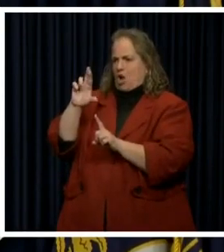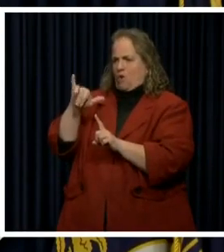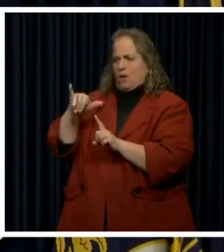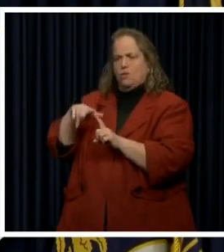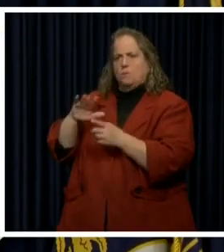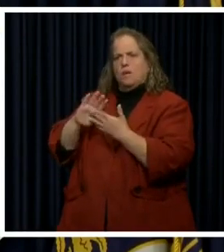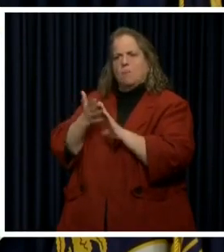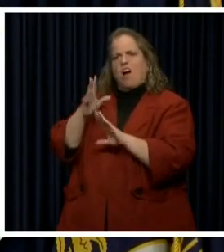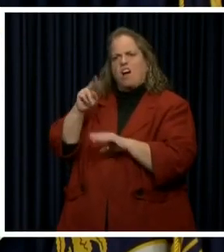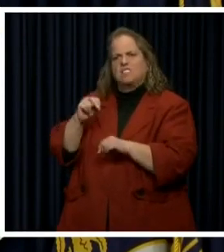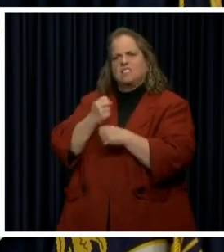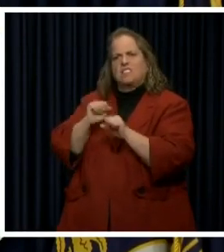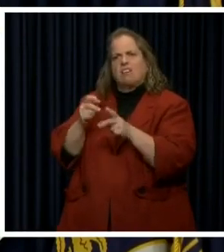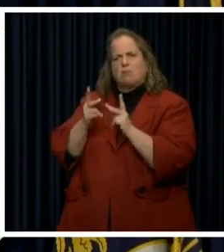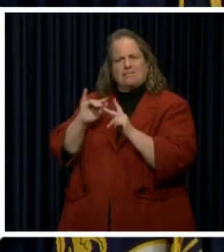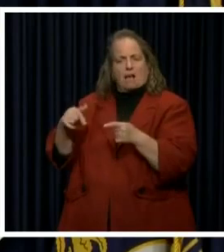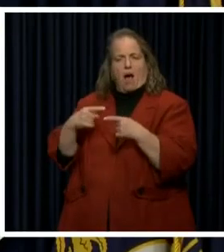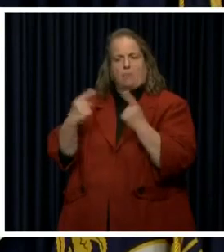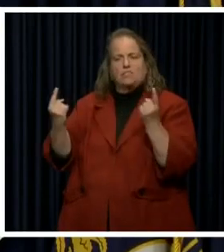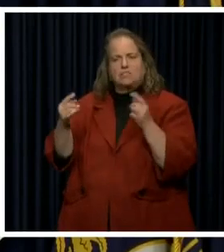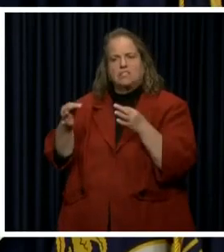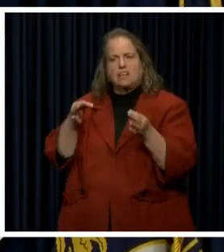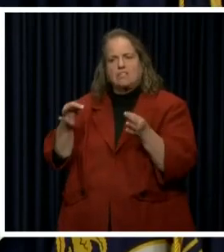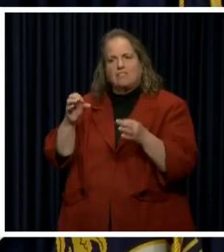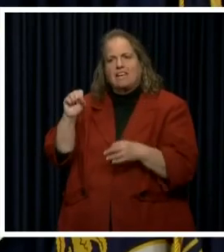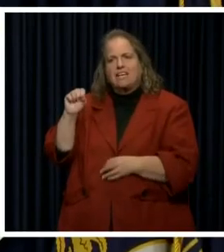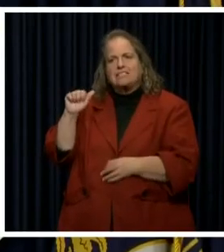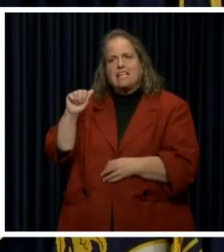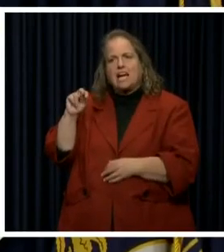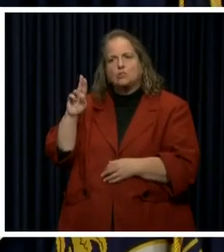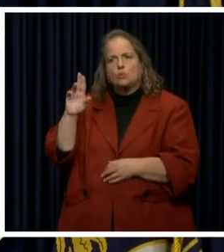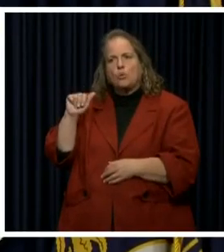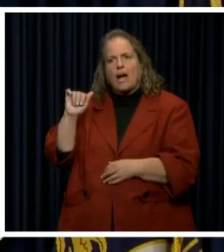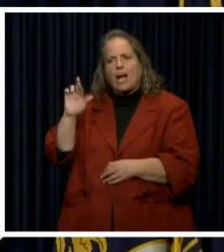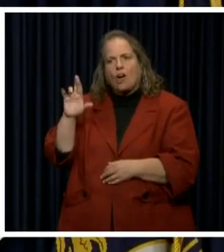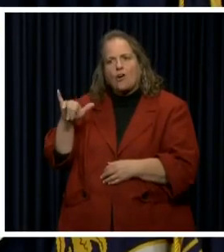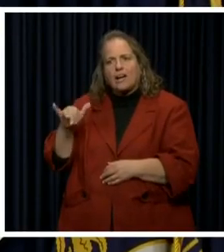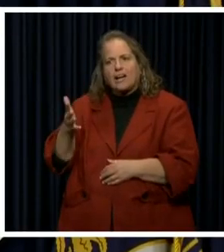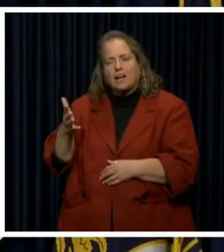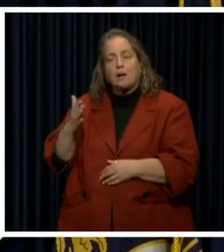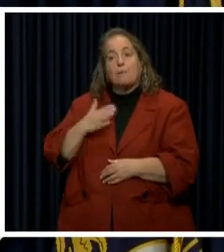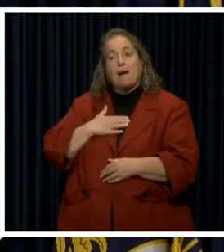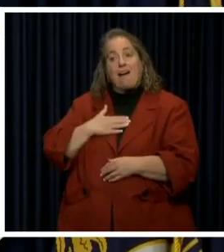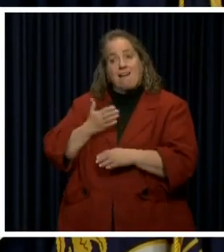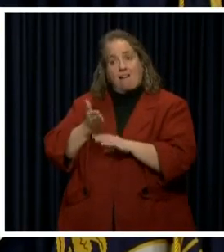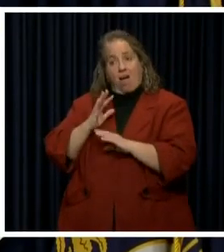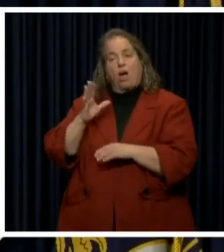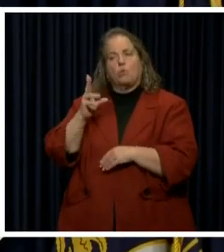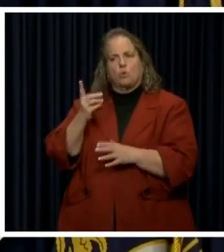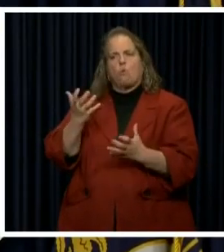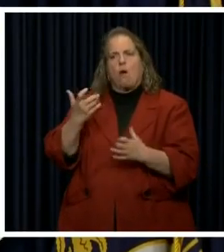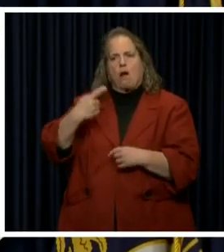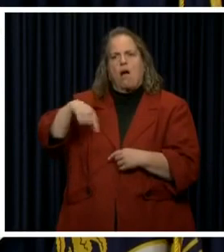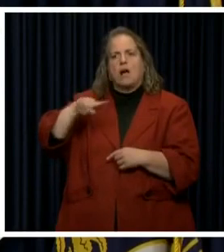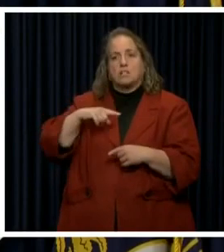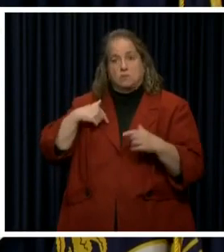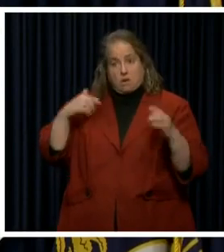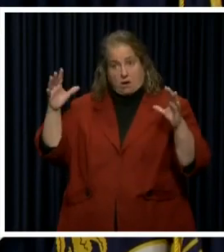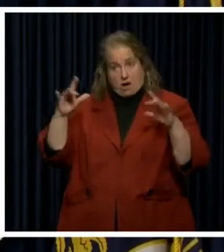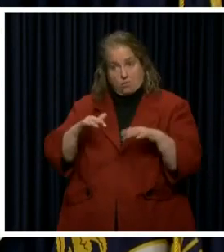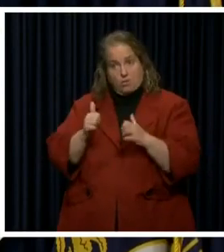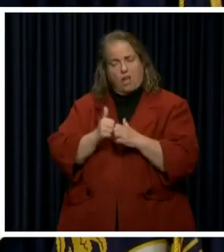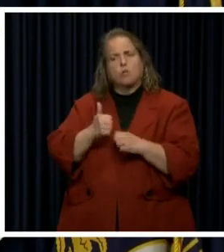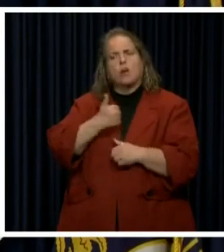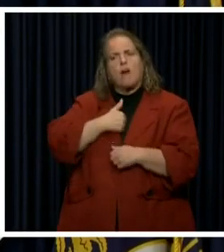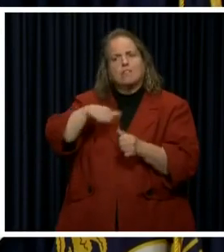of sanctuary. And I know my God would want us, when we come together, to do everything we can to love